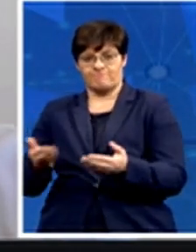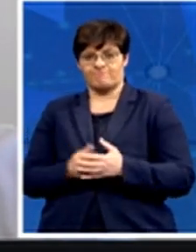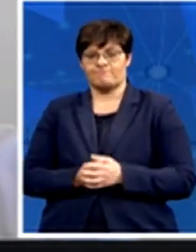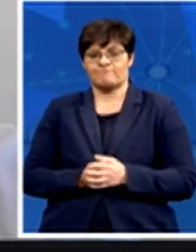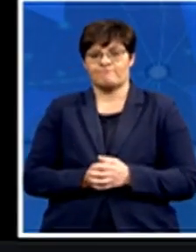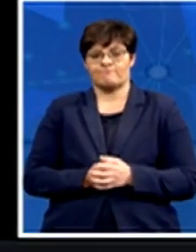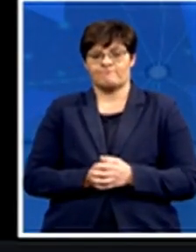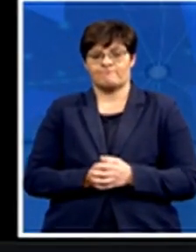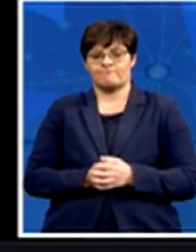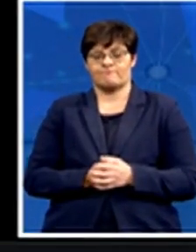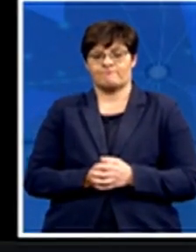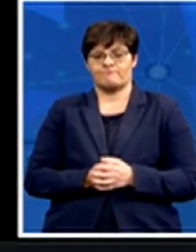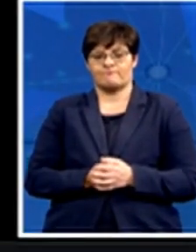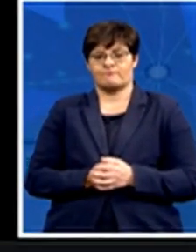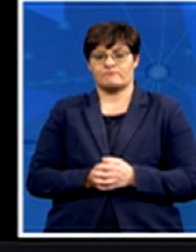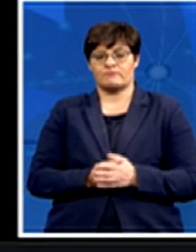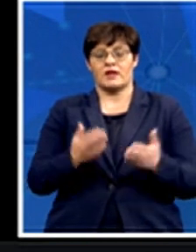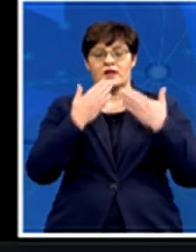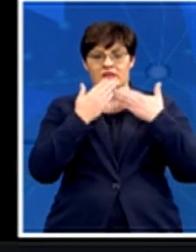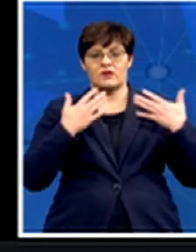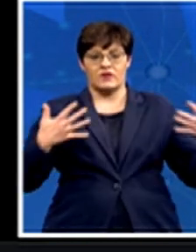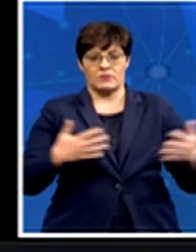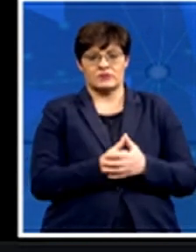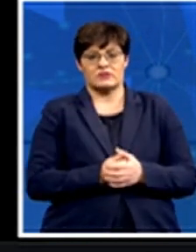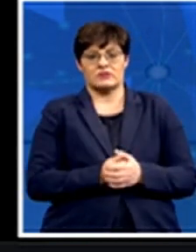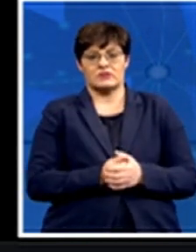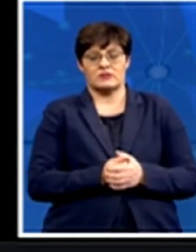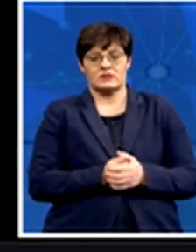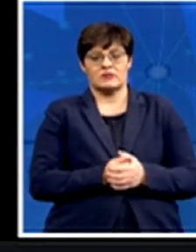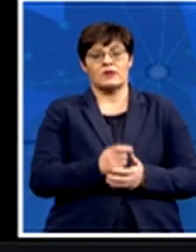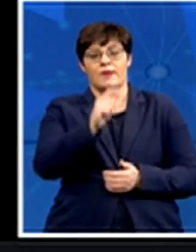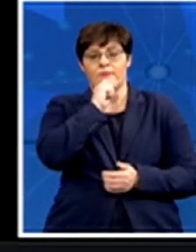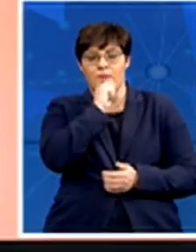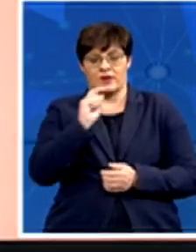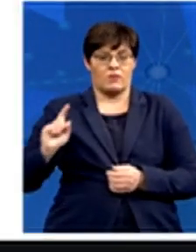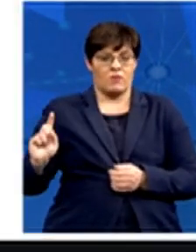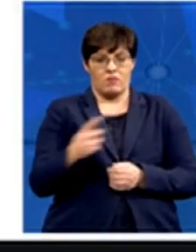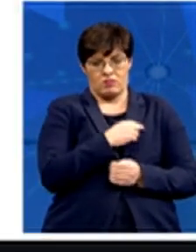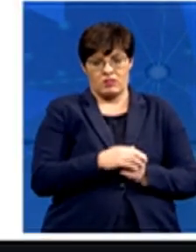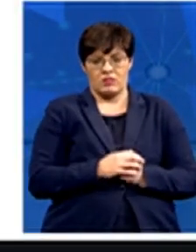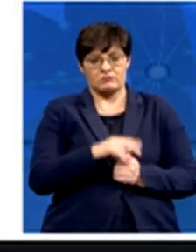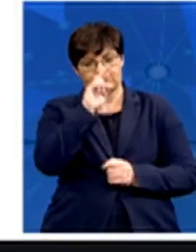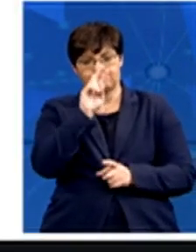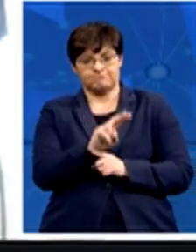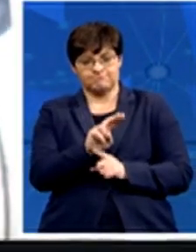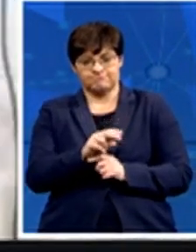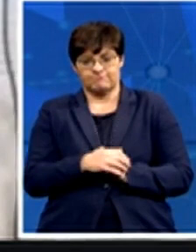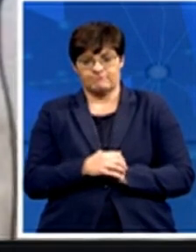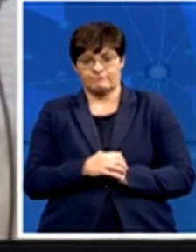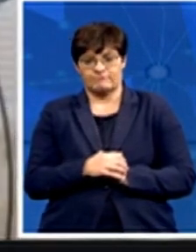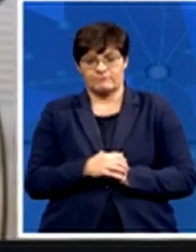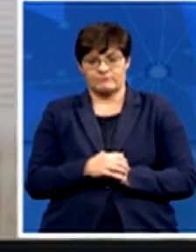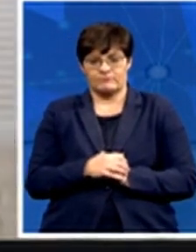Thank you very much, Sibusiso, and good morning to everyone who's watching. I'm just waiting for my video to